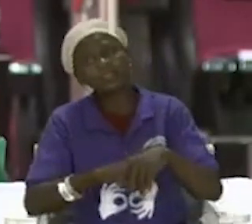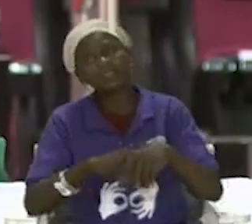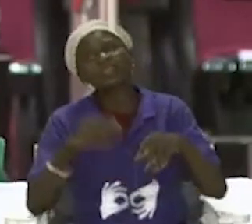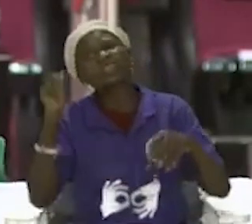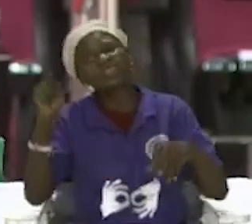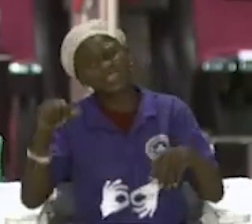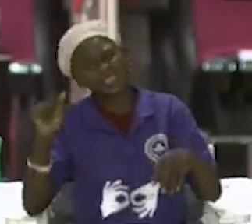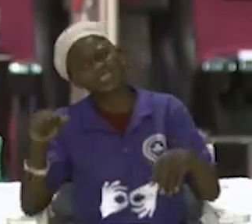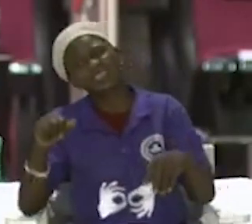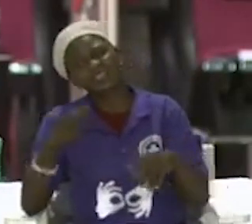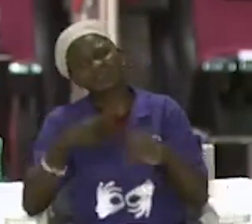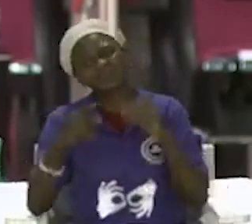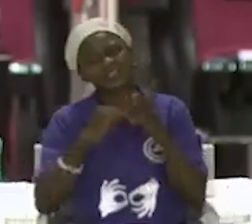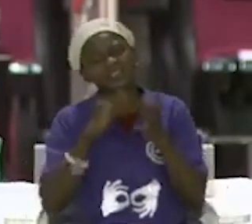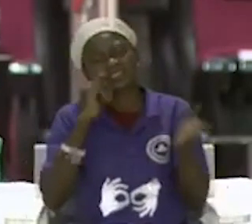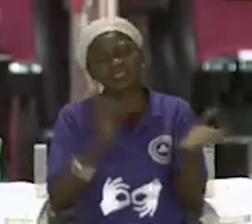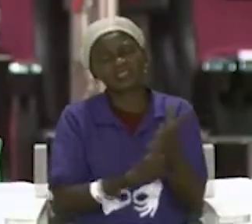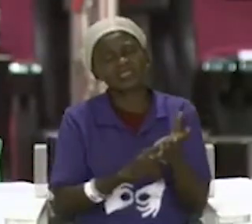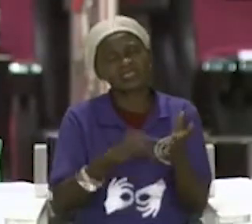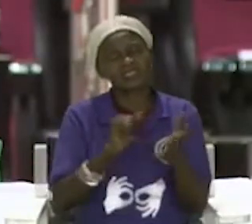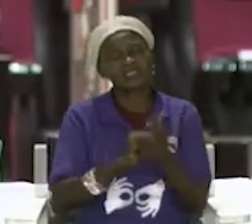But it is written,